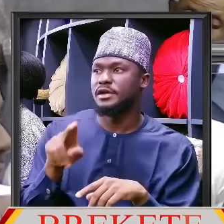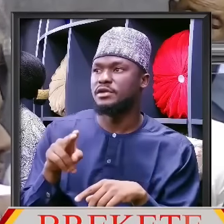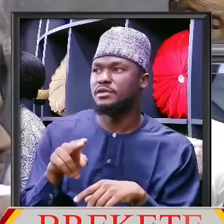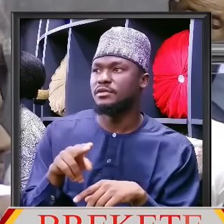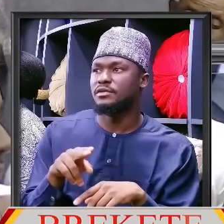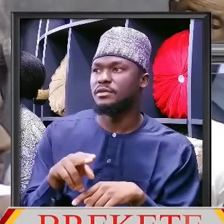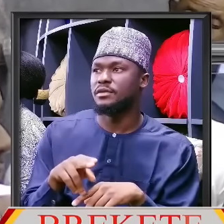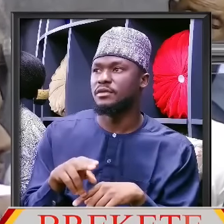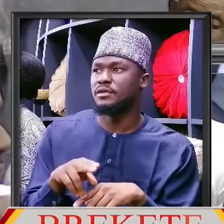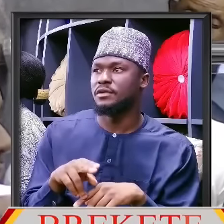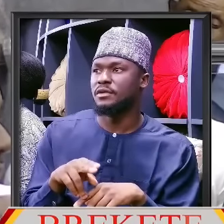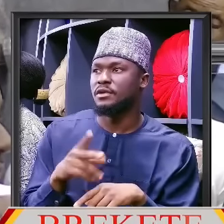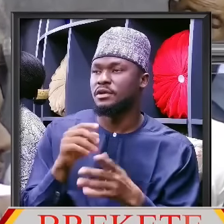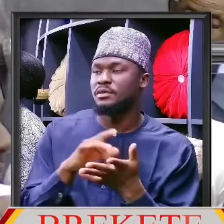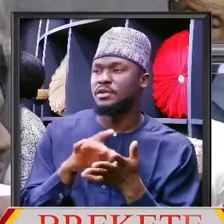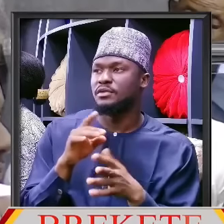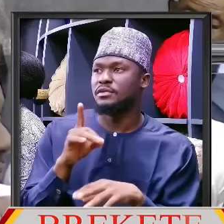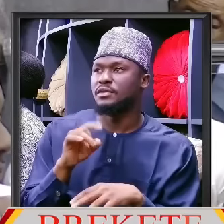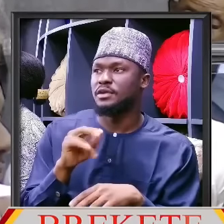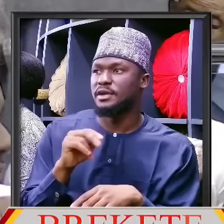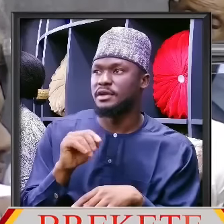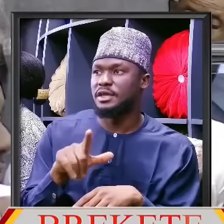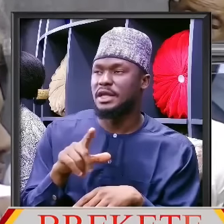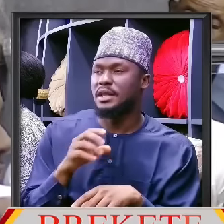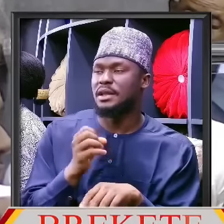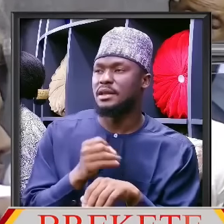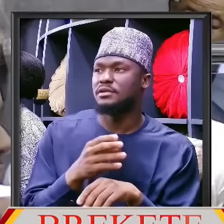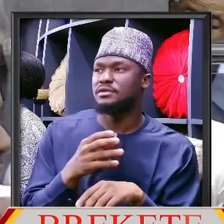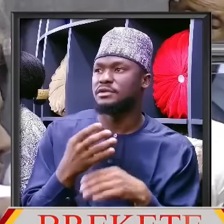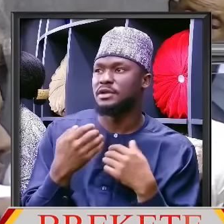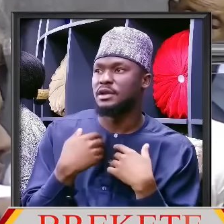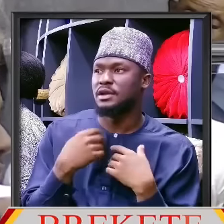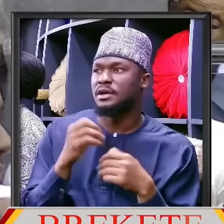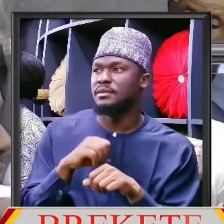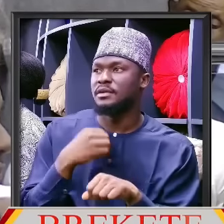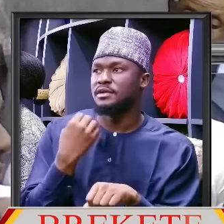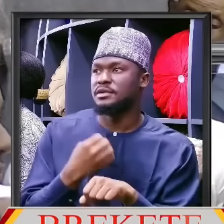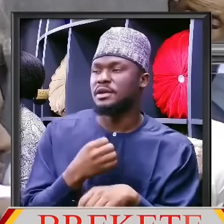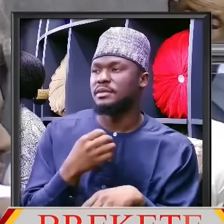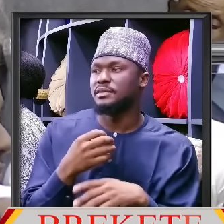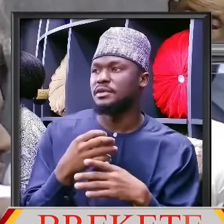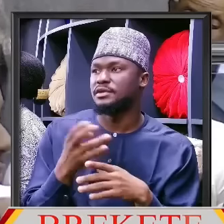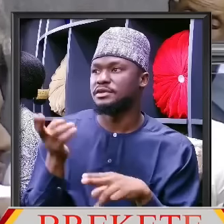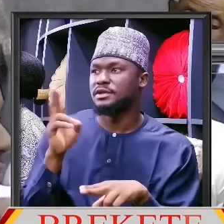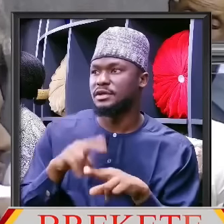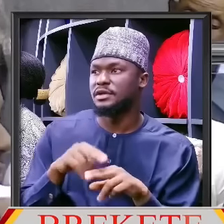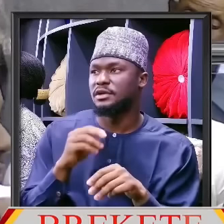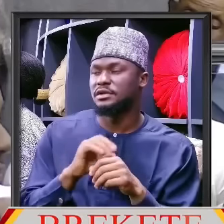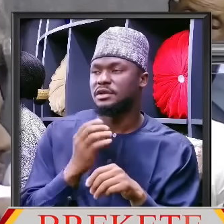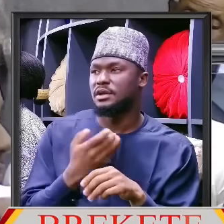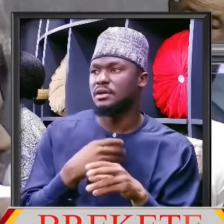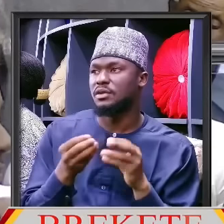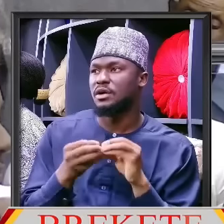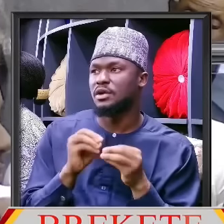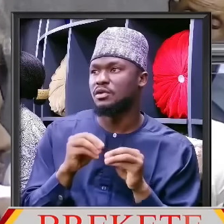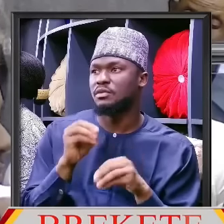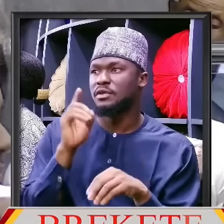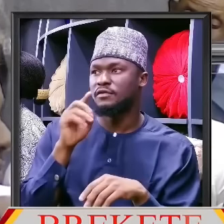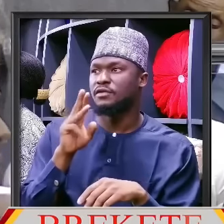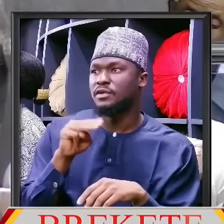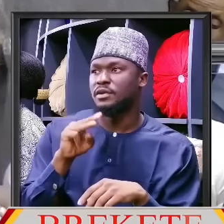April last year, the Medical Dental Council of Nigeria further established an increase in our current capacity in the